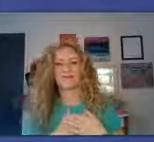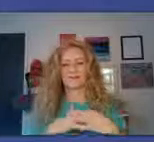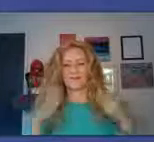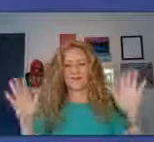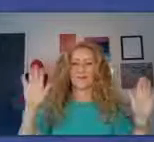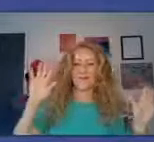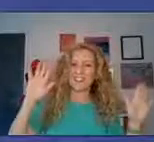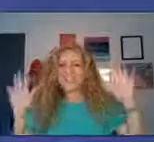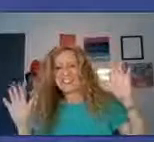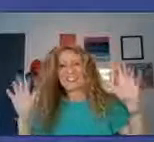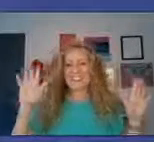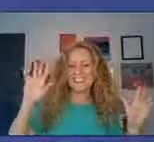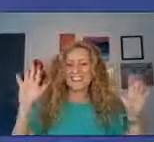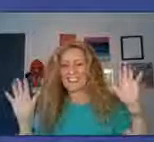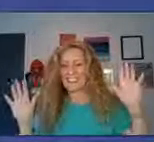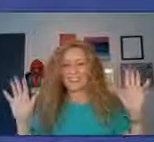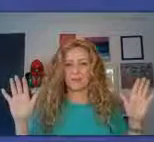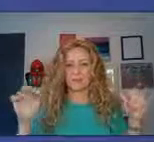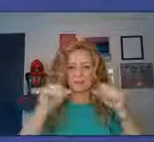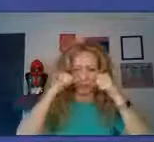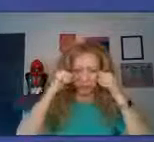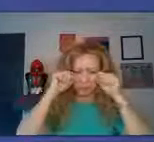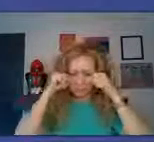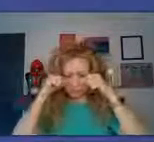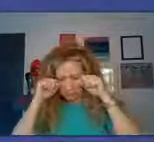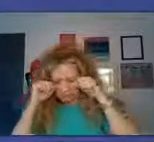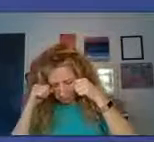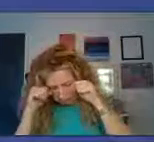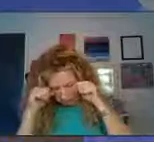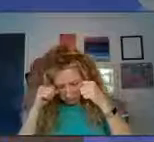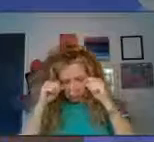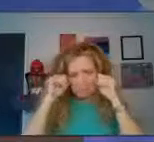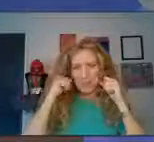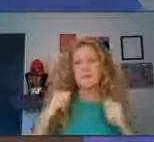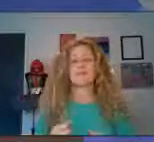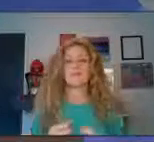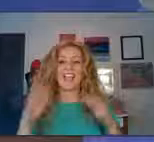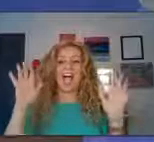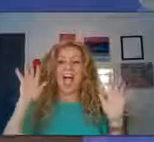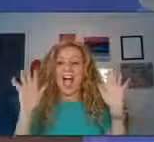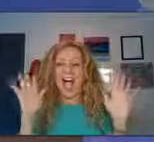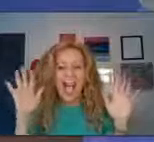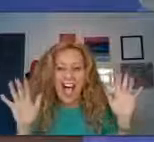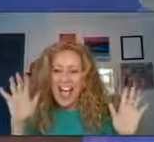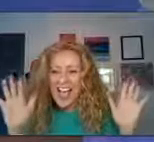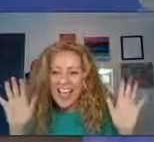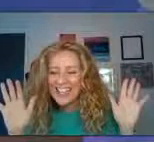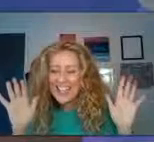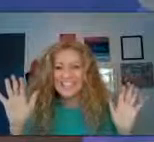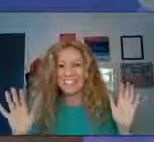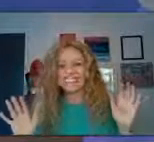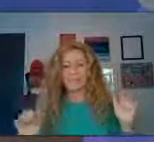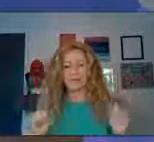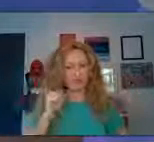I love you when I'm happy. I love you when I'm sad. I love you when I'm